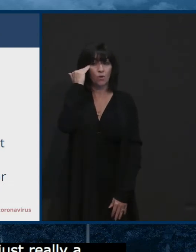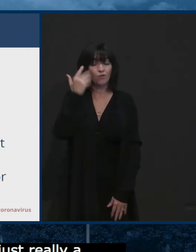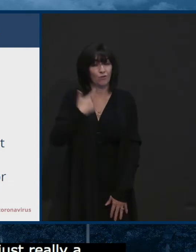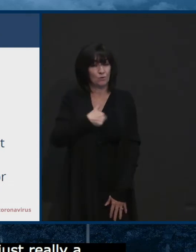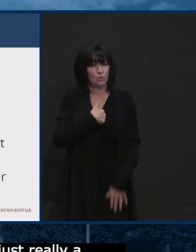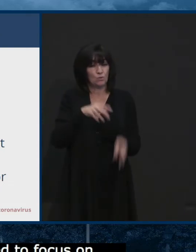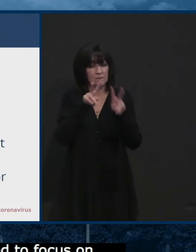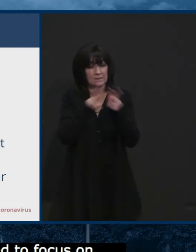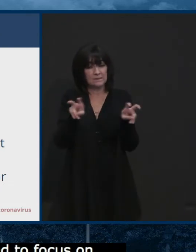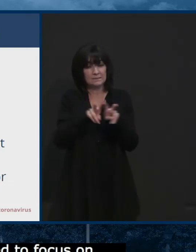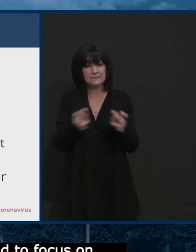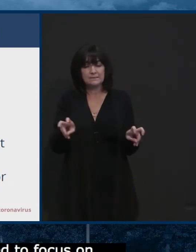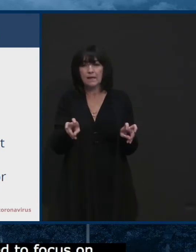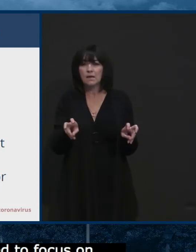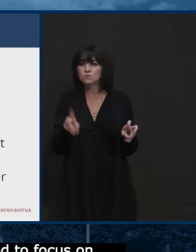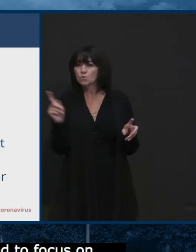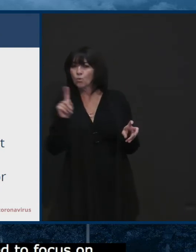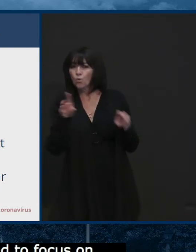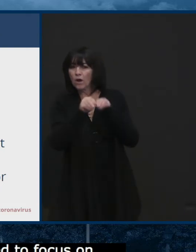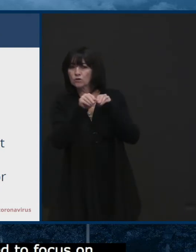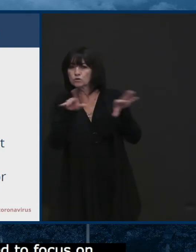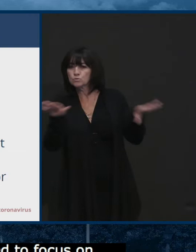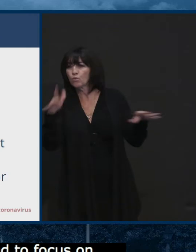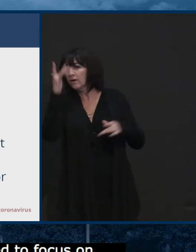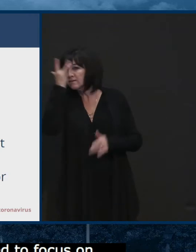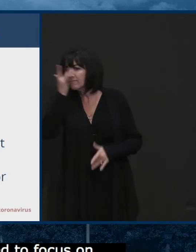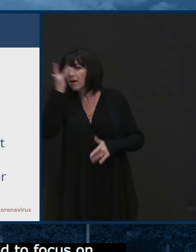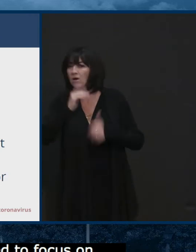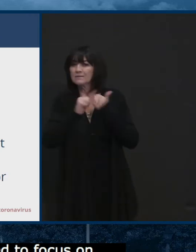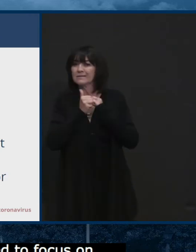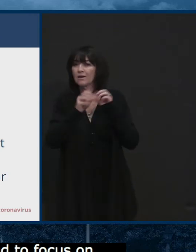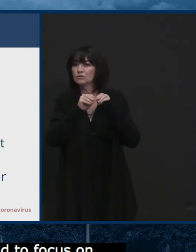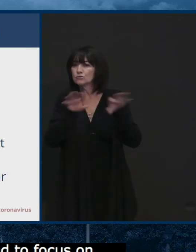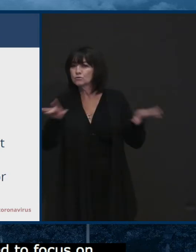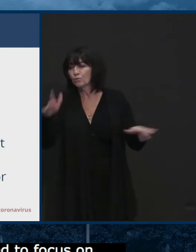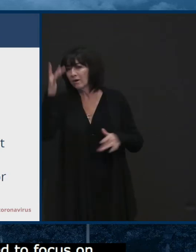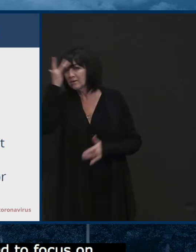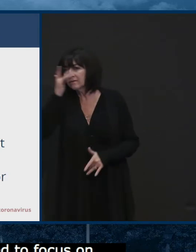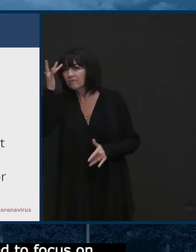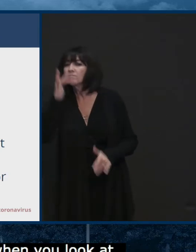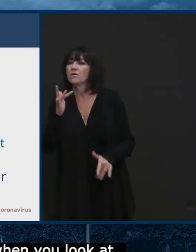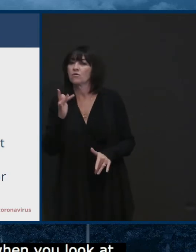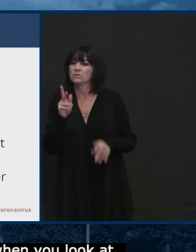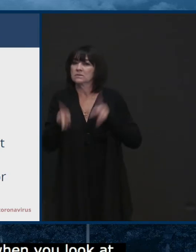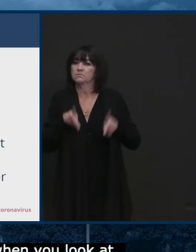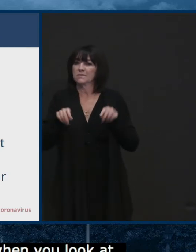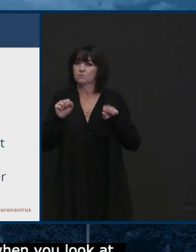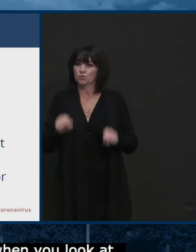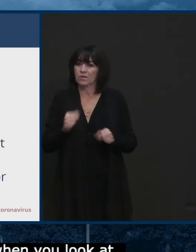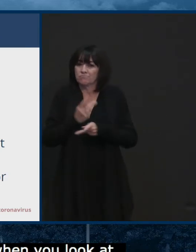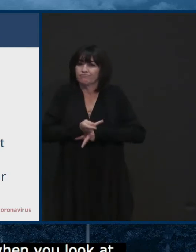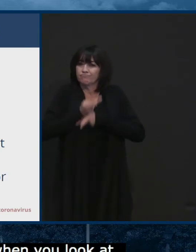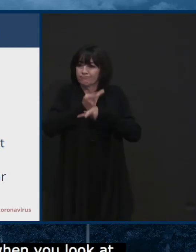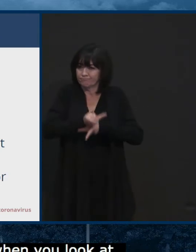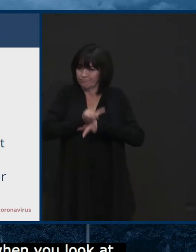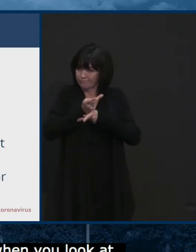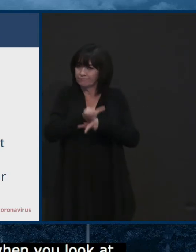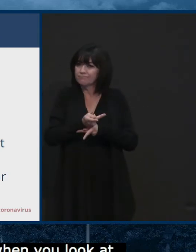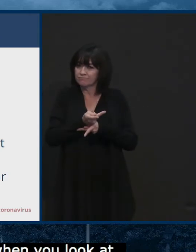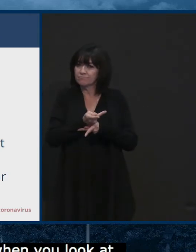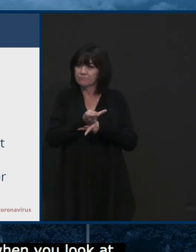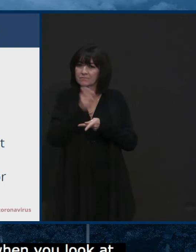virus on a day-to-day basis. When you look at the number of positive cases, you got to compare it to the number of tests that were done, the percent